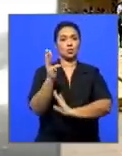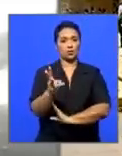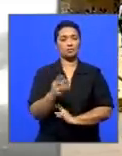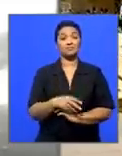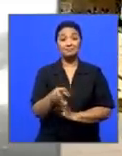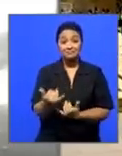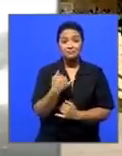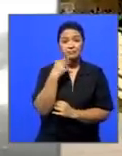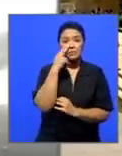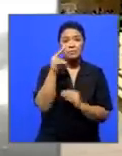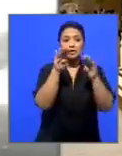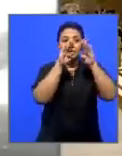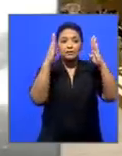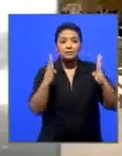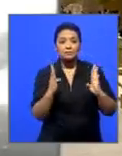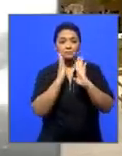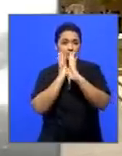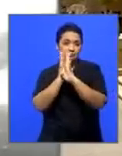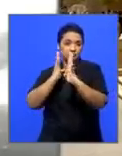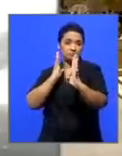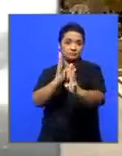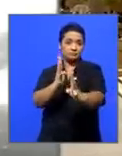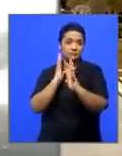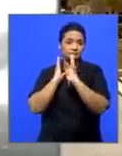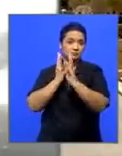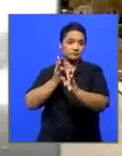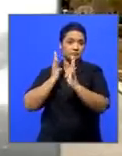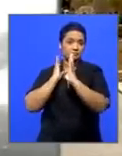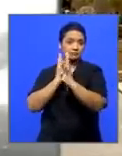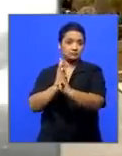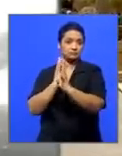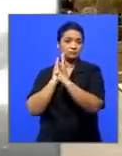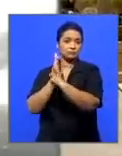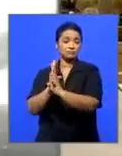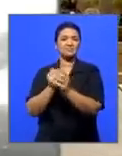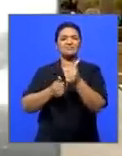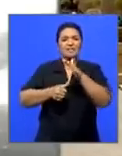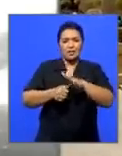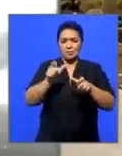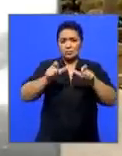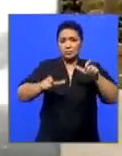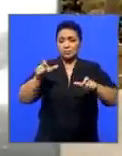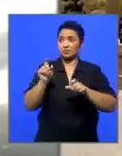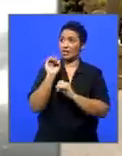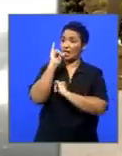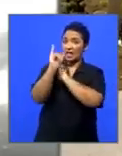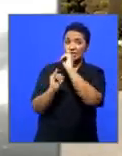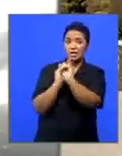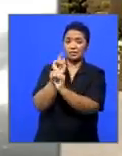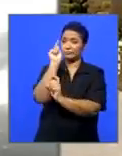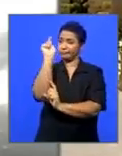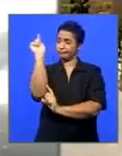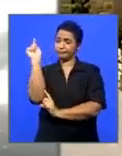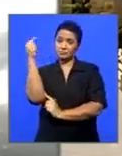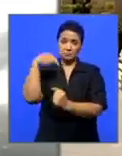through. You can see the streams of the leaders and dignitaries that are here in South Africa to pay their last respects to